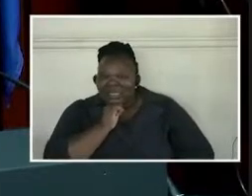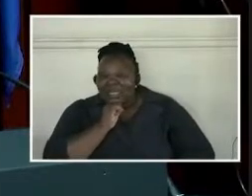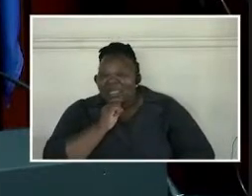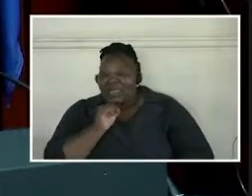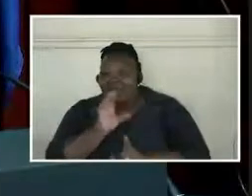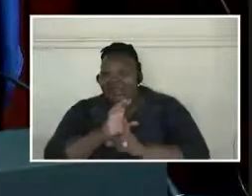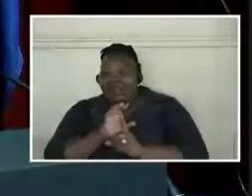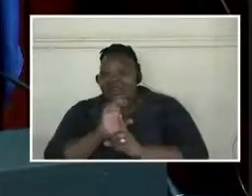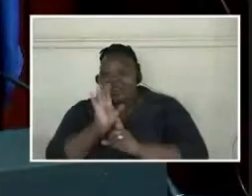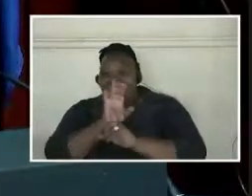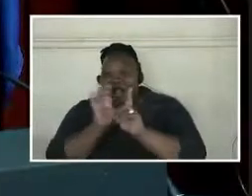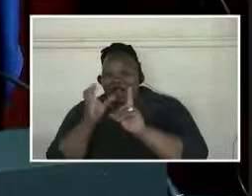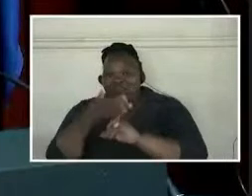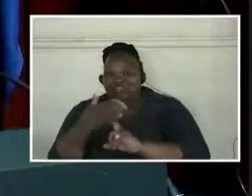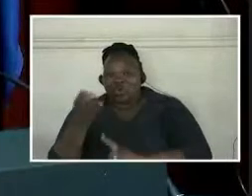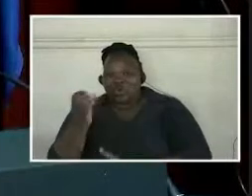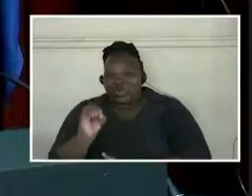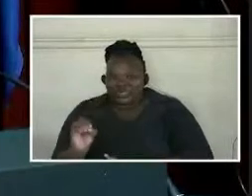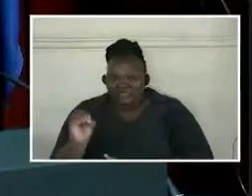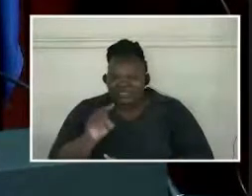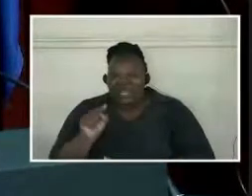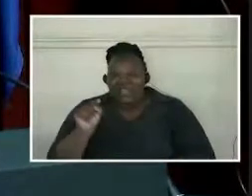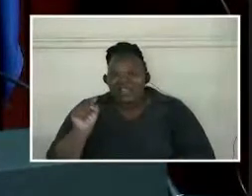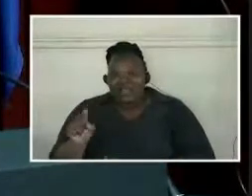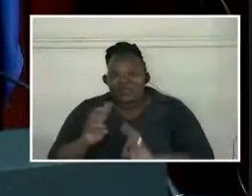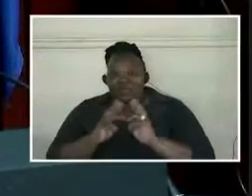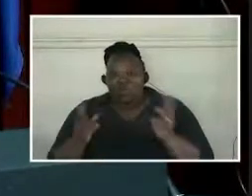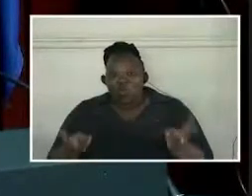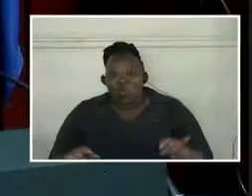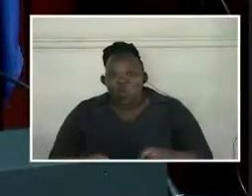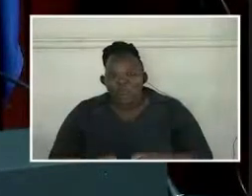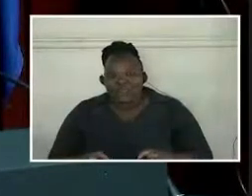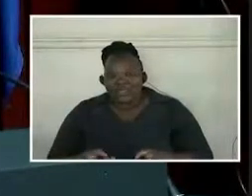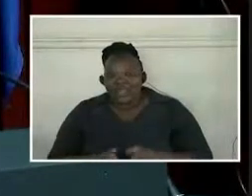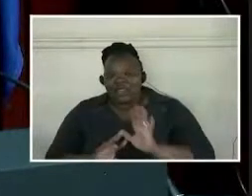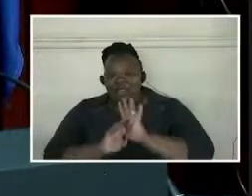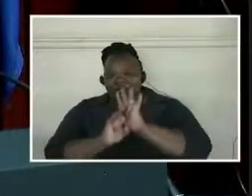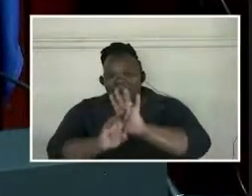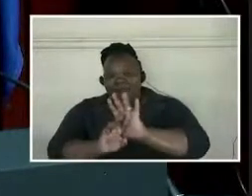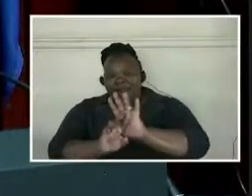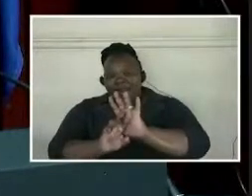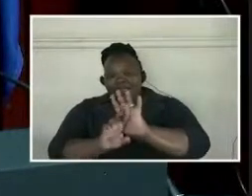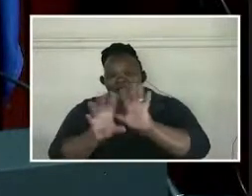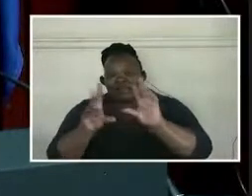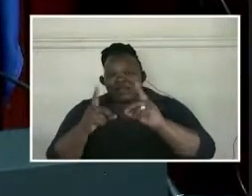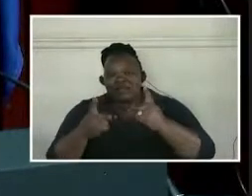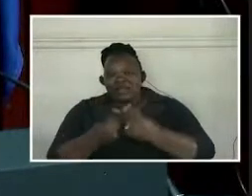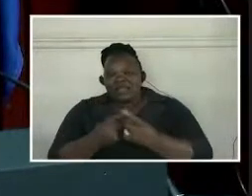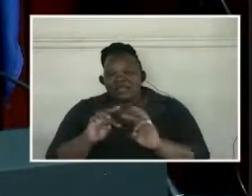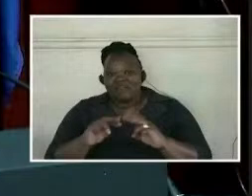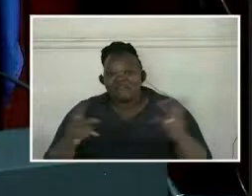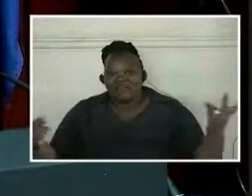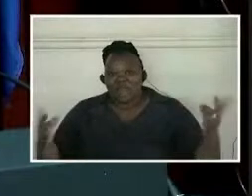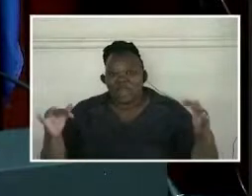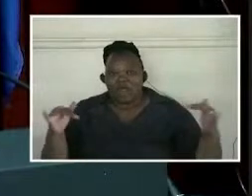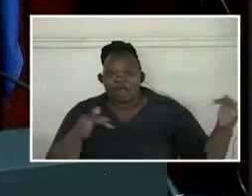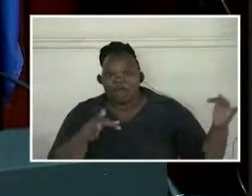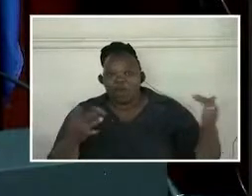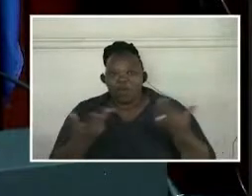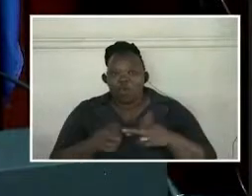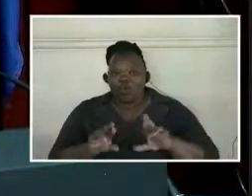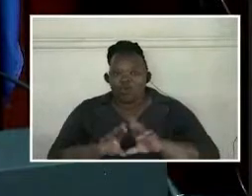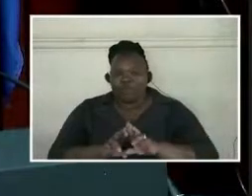organization these word-based volunteers are set to represent the department in various war rooms to